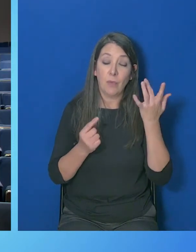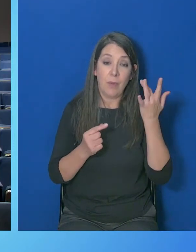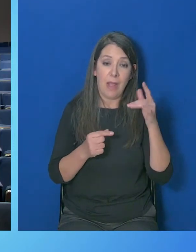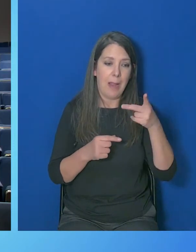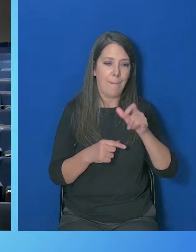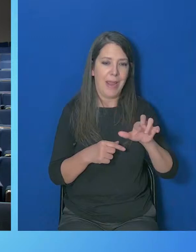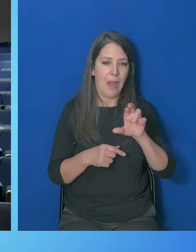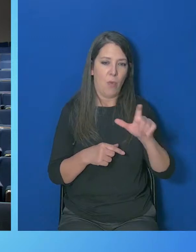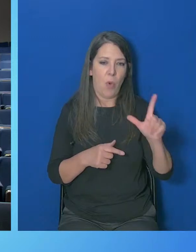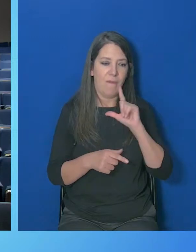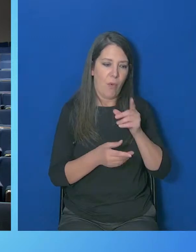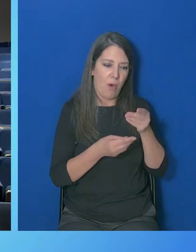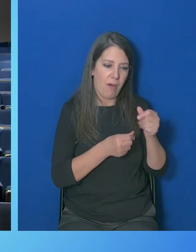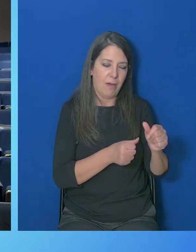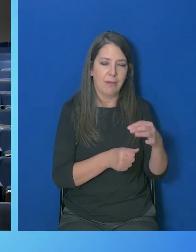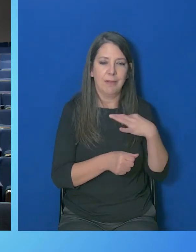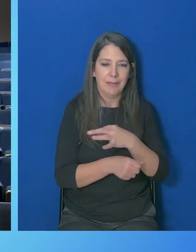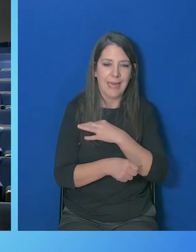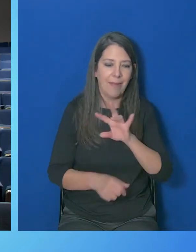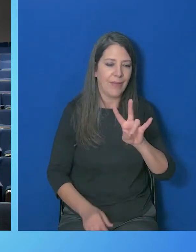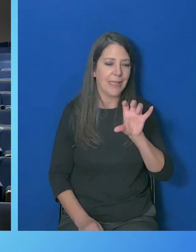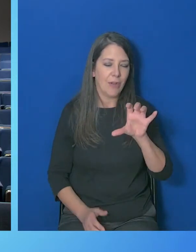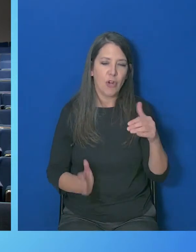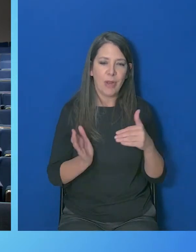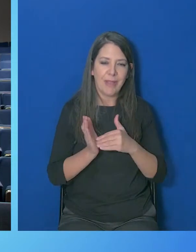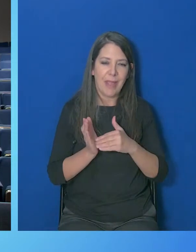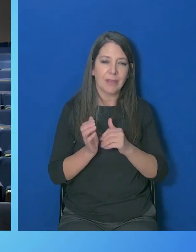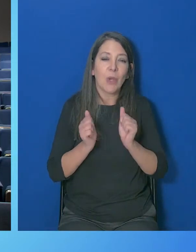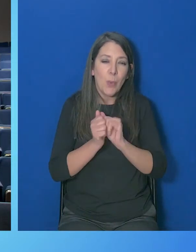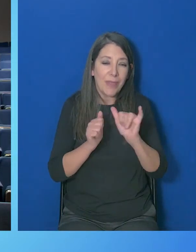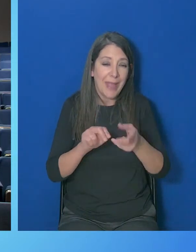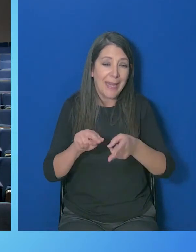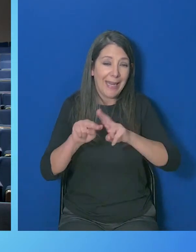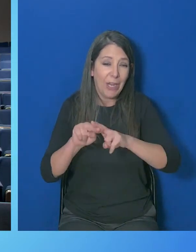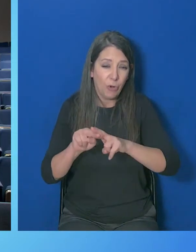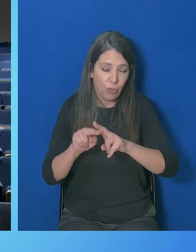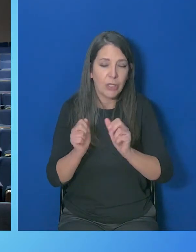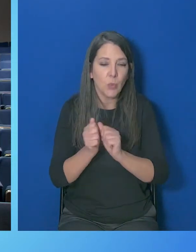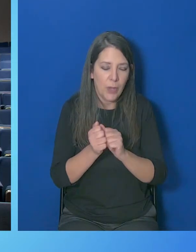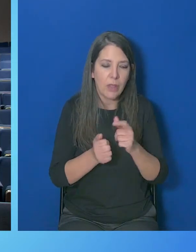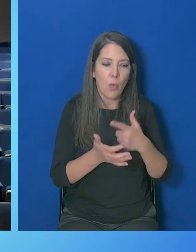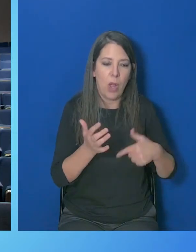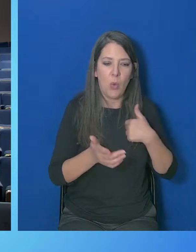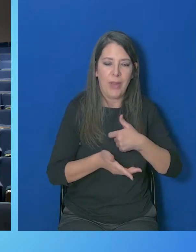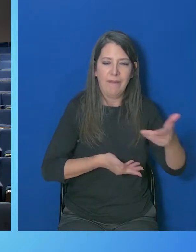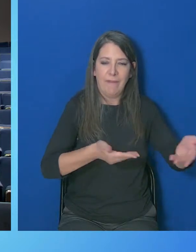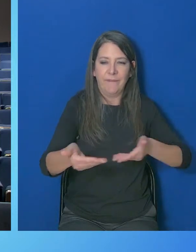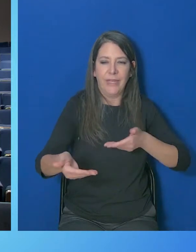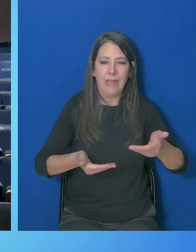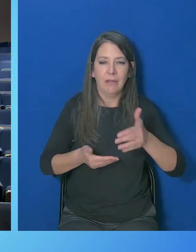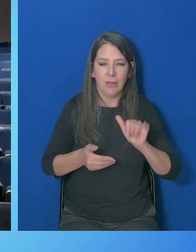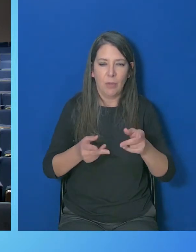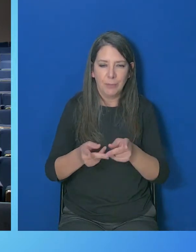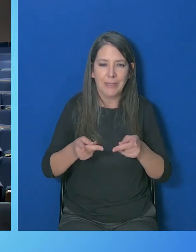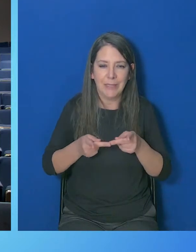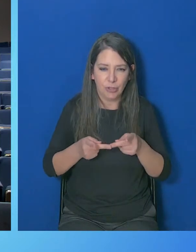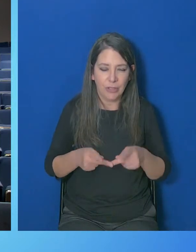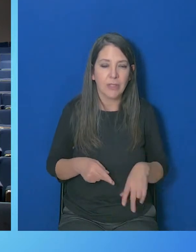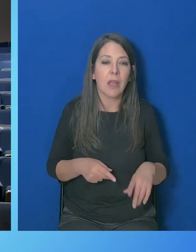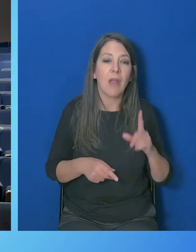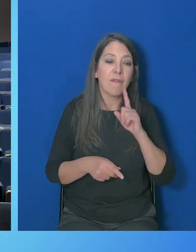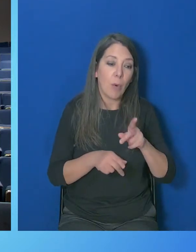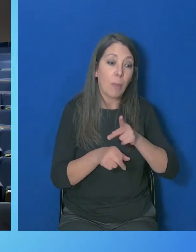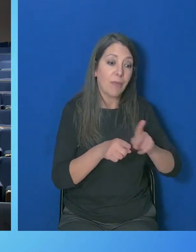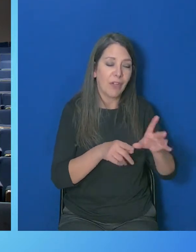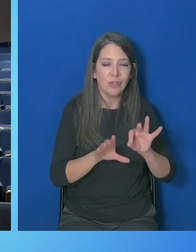employee-related expenditures of $700,000 with the increase in filled positions, and an increase in professional and